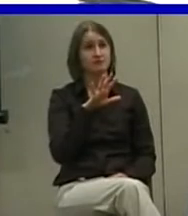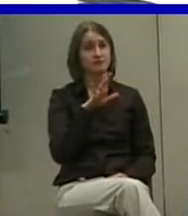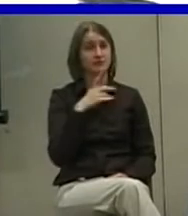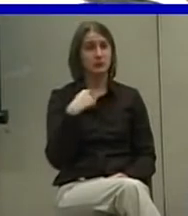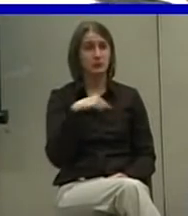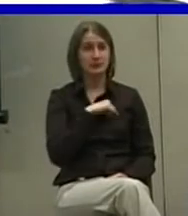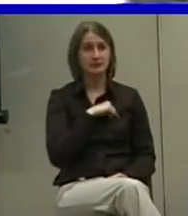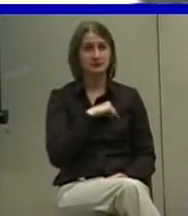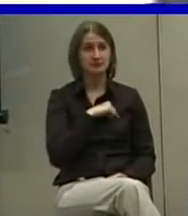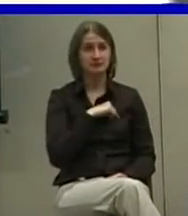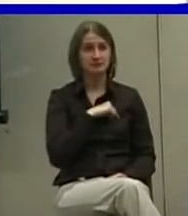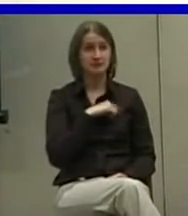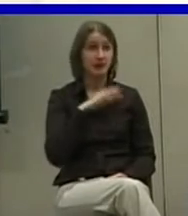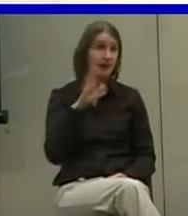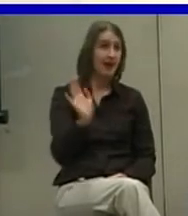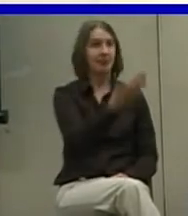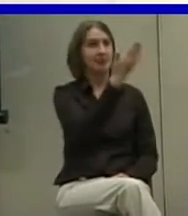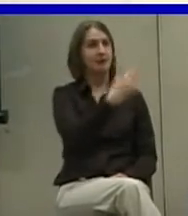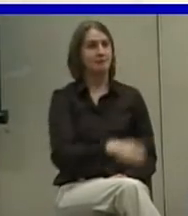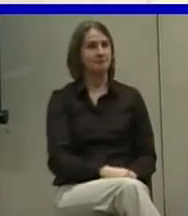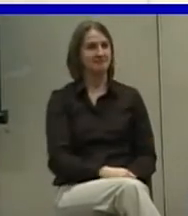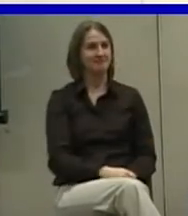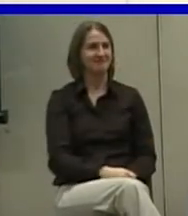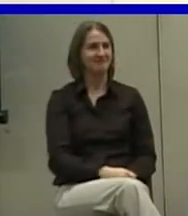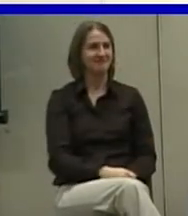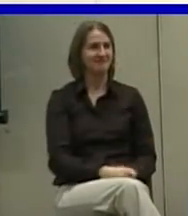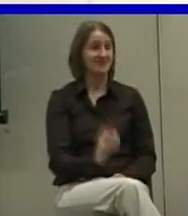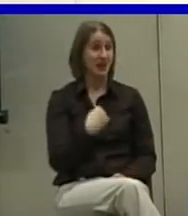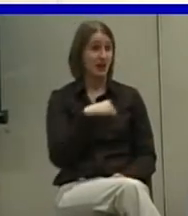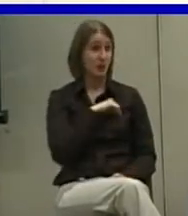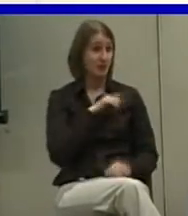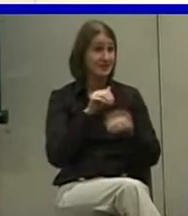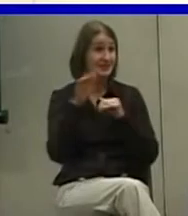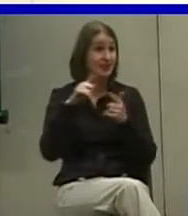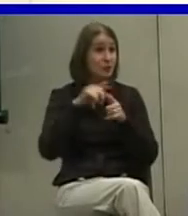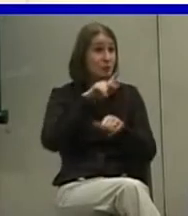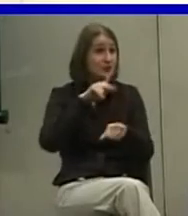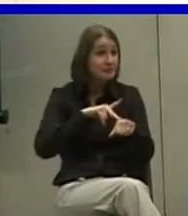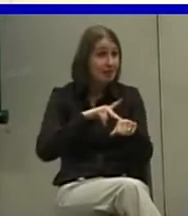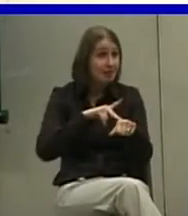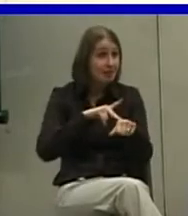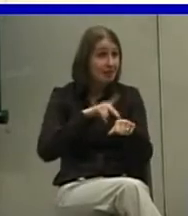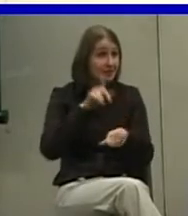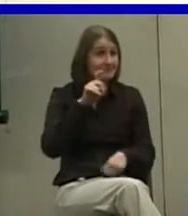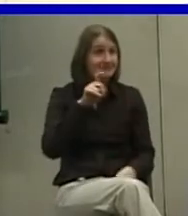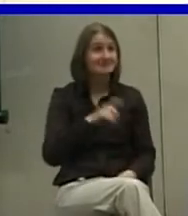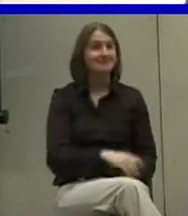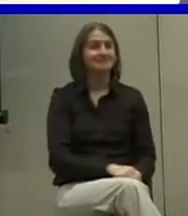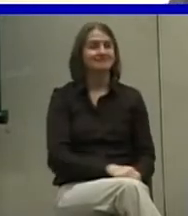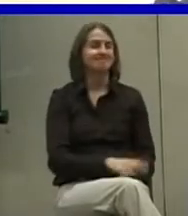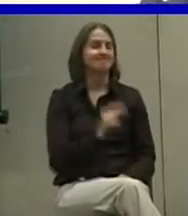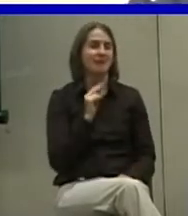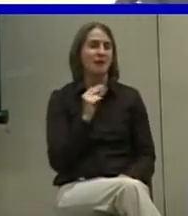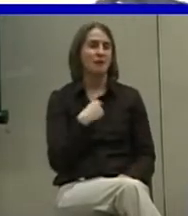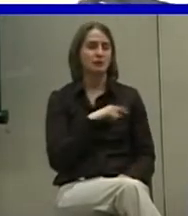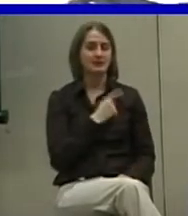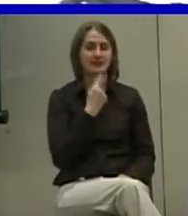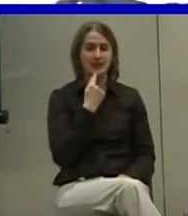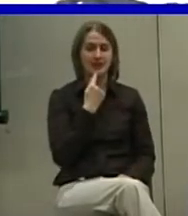Do we hit them? Do we send them to the principal? We